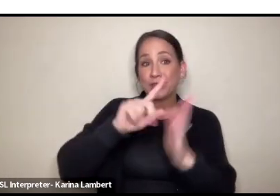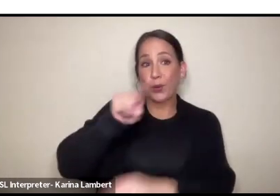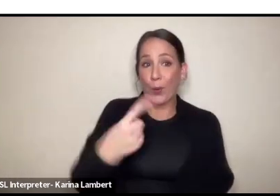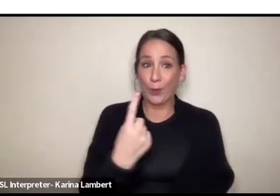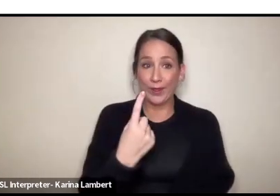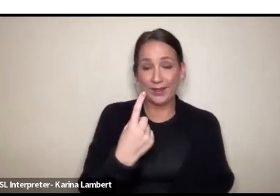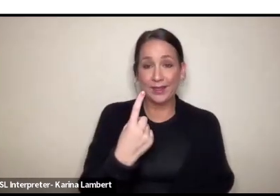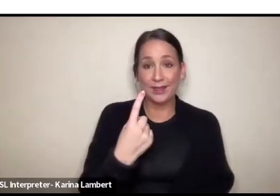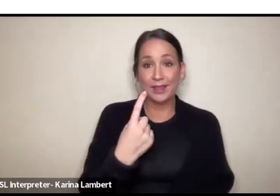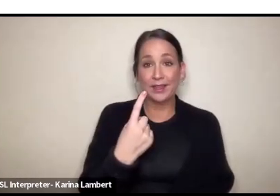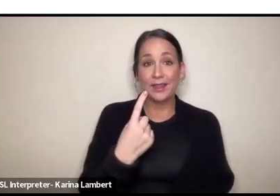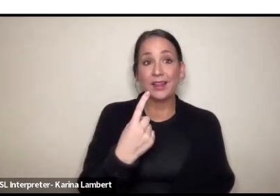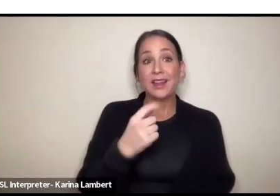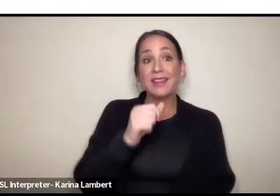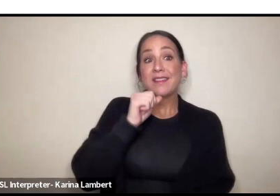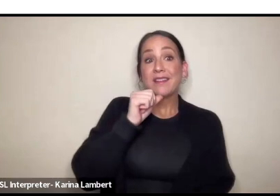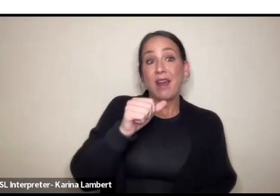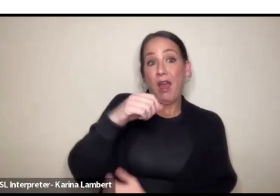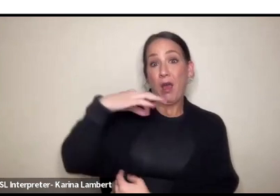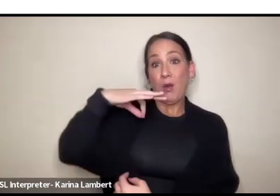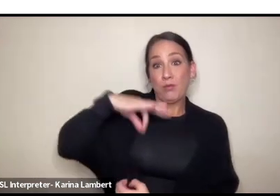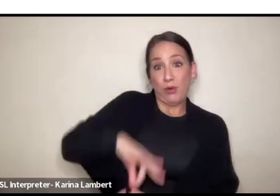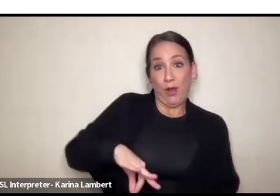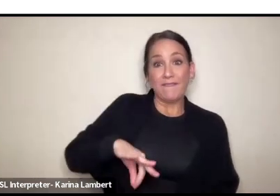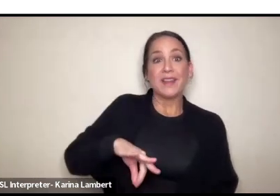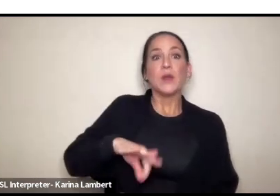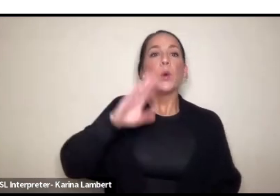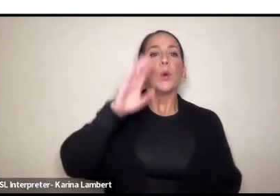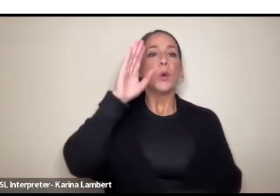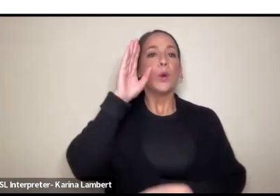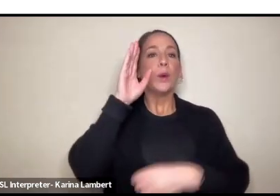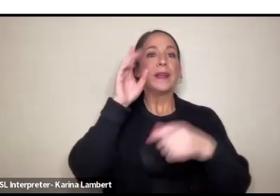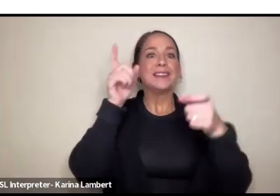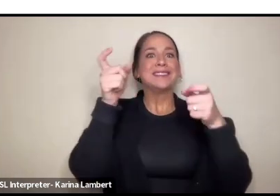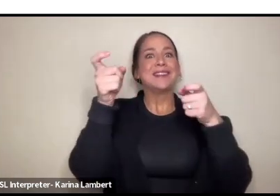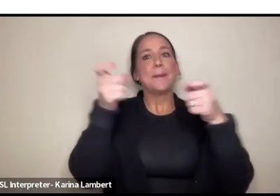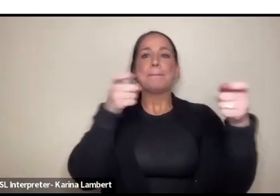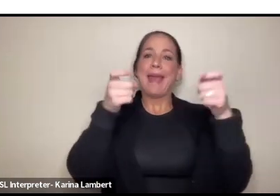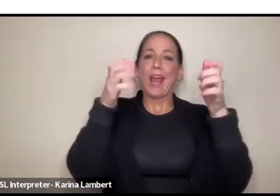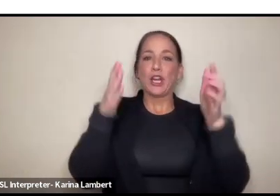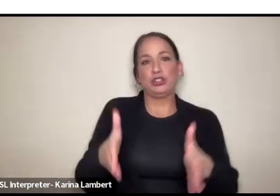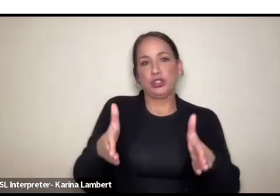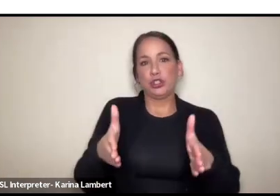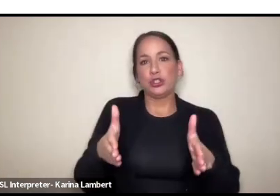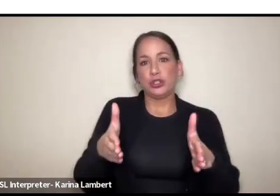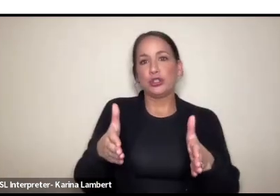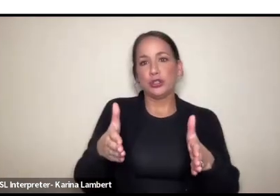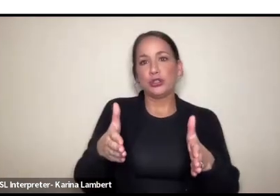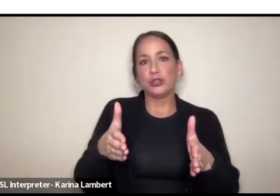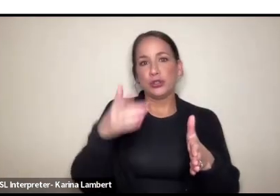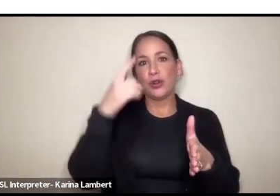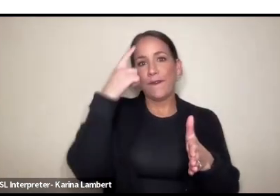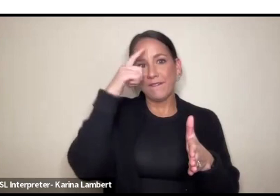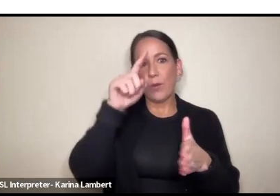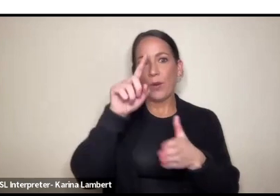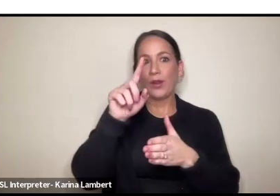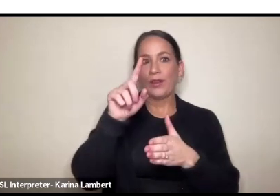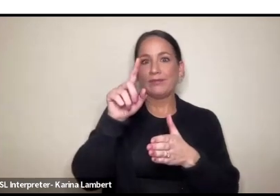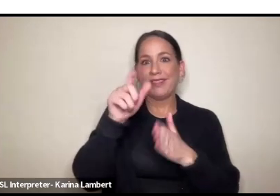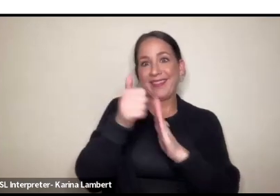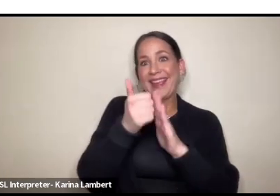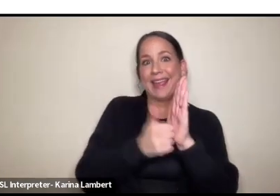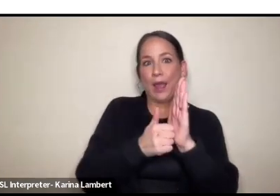to change this, but we now are the manager of the sub account.